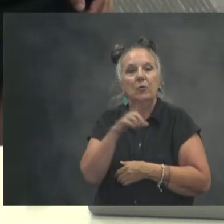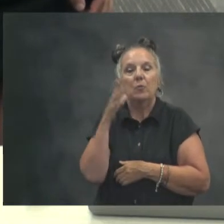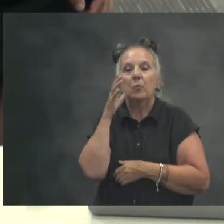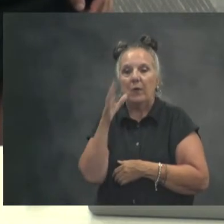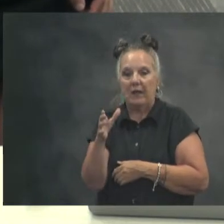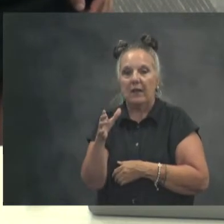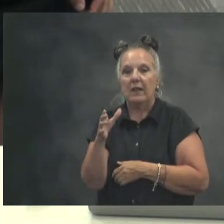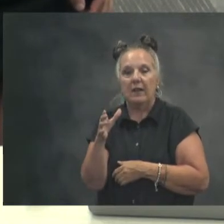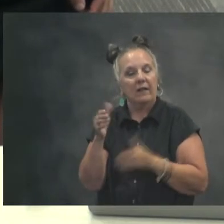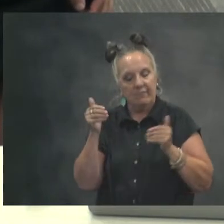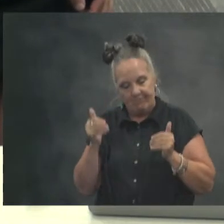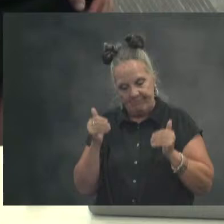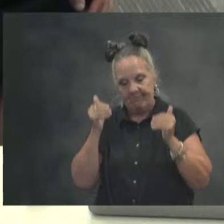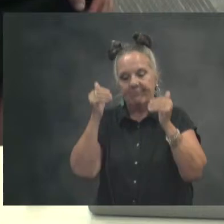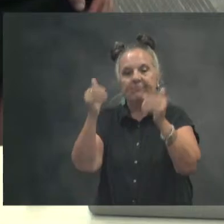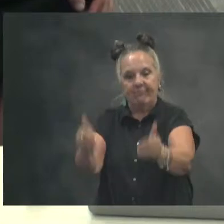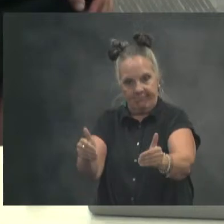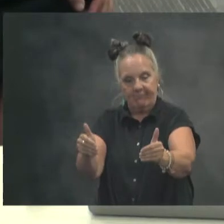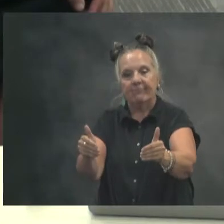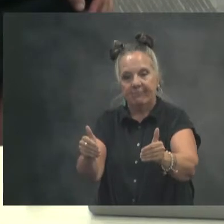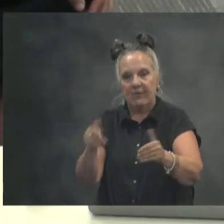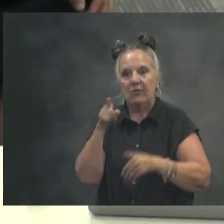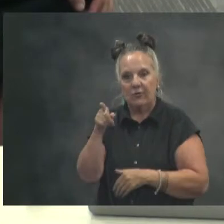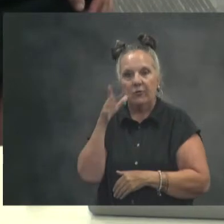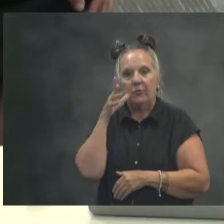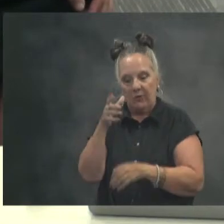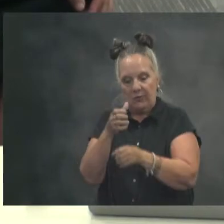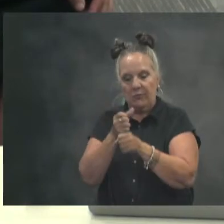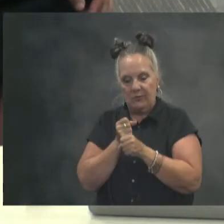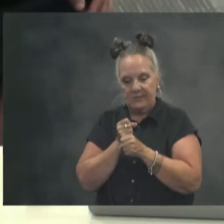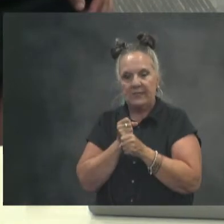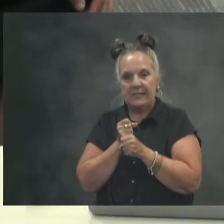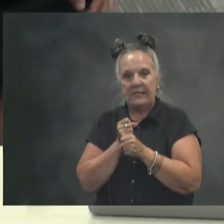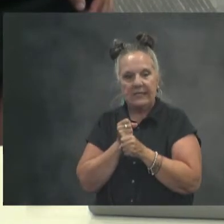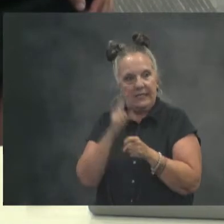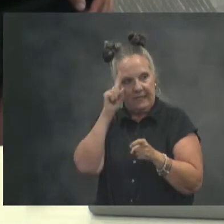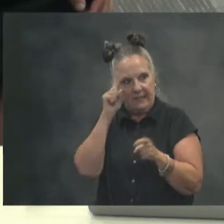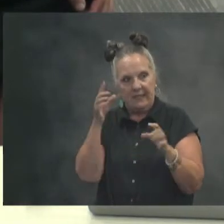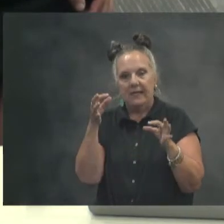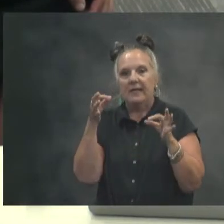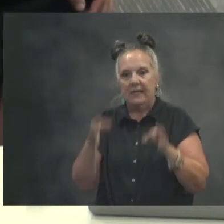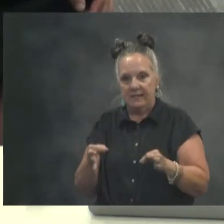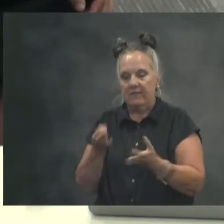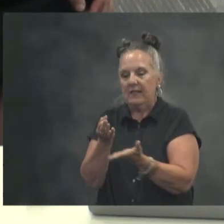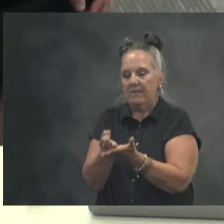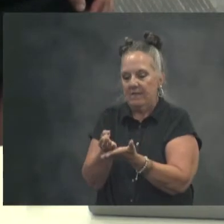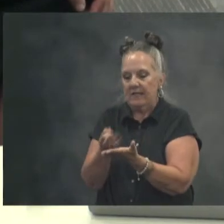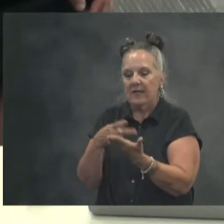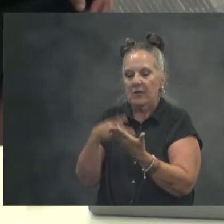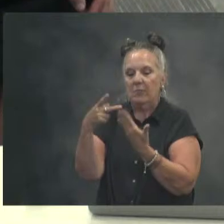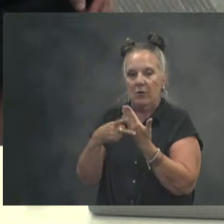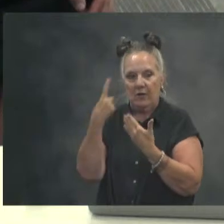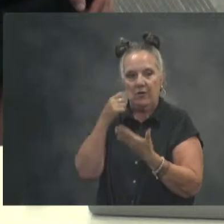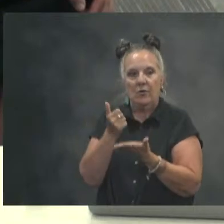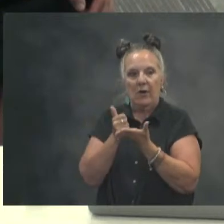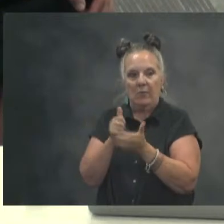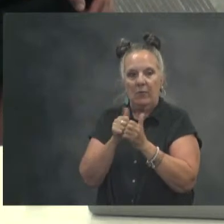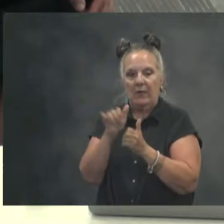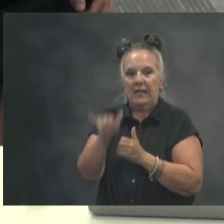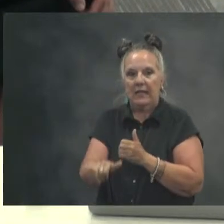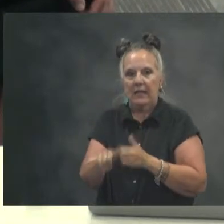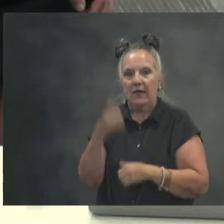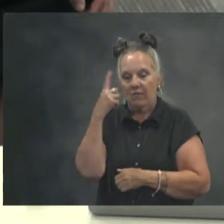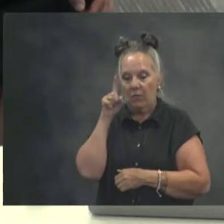be way ahead of the group, and you will receive definitely funding programs to help with this. And